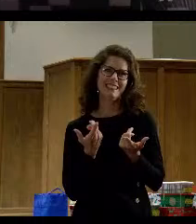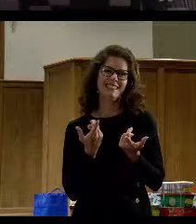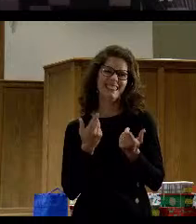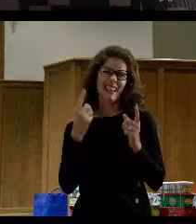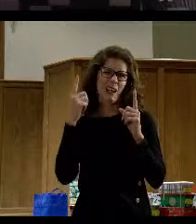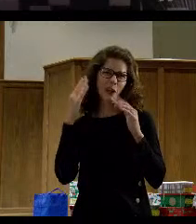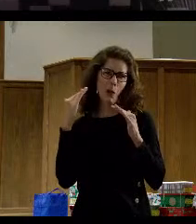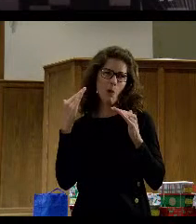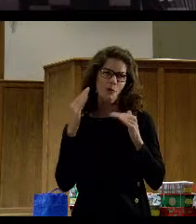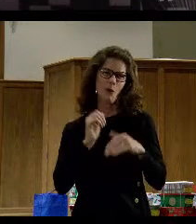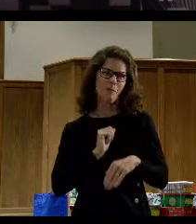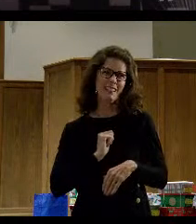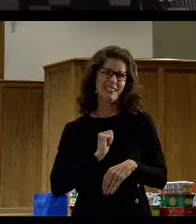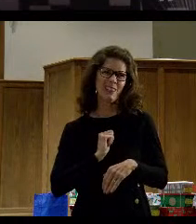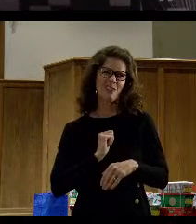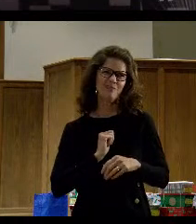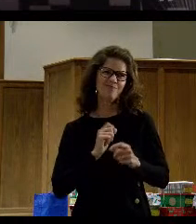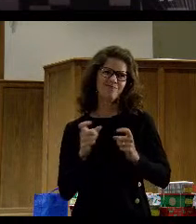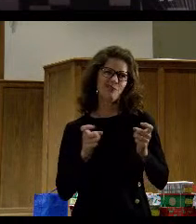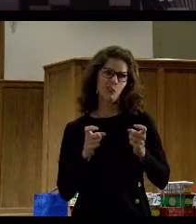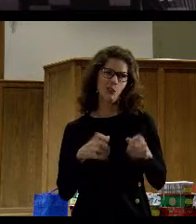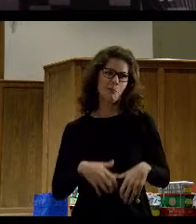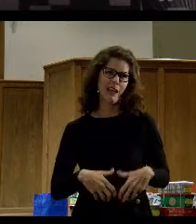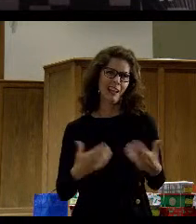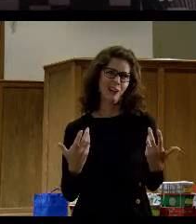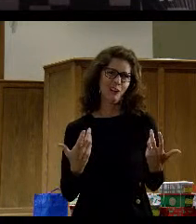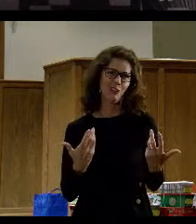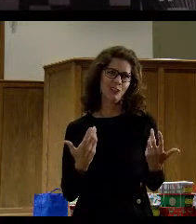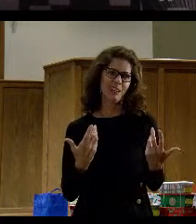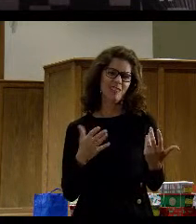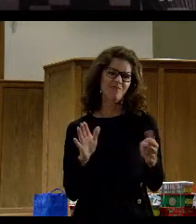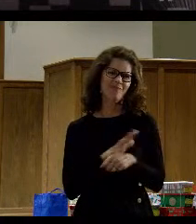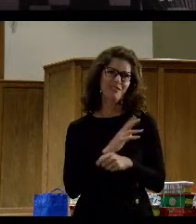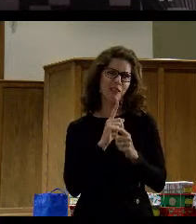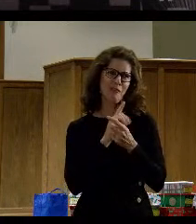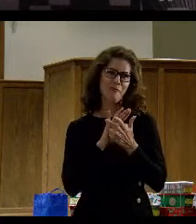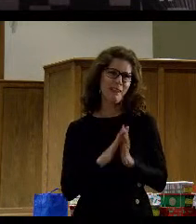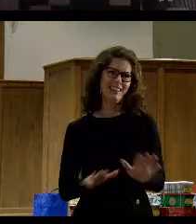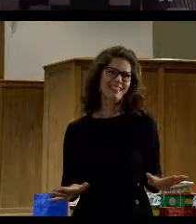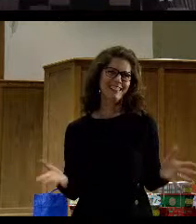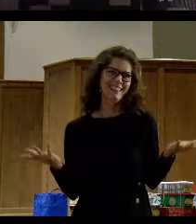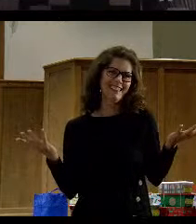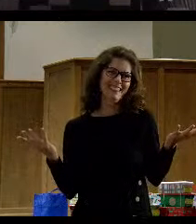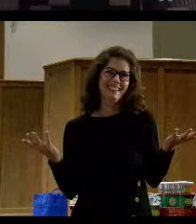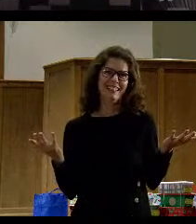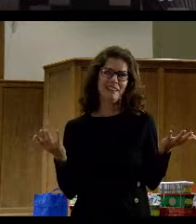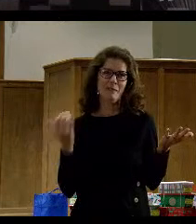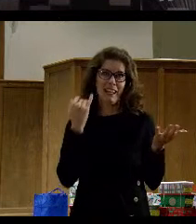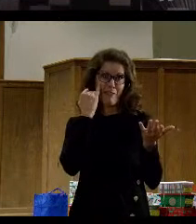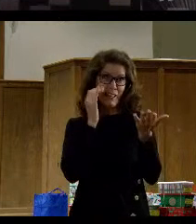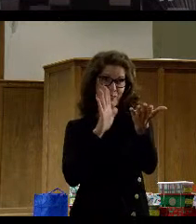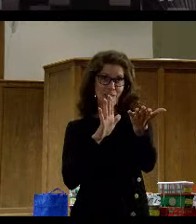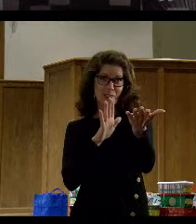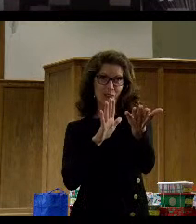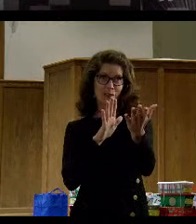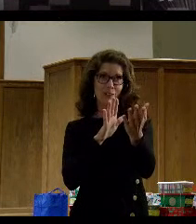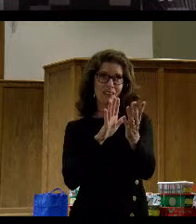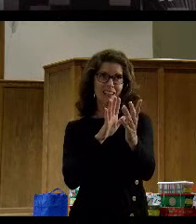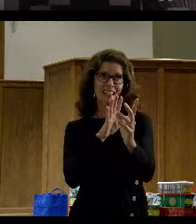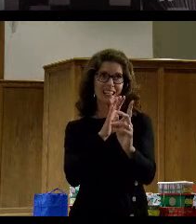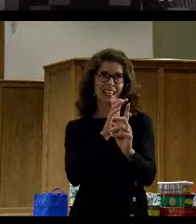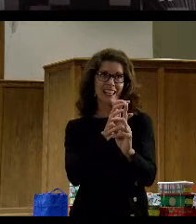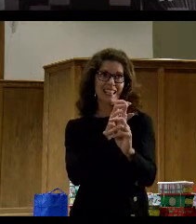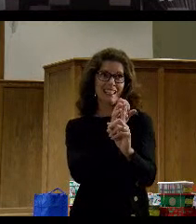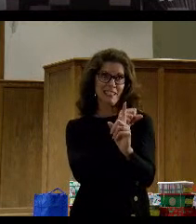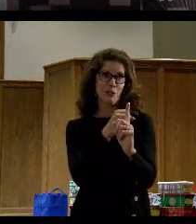with dealing with my anger and being a person of peace. And so if that's you, this particular message is for you, because I really more and